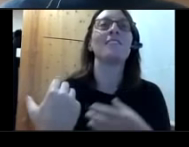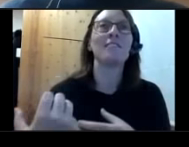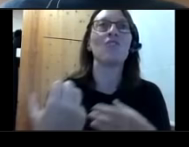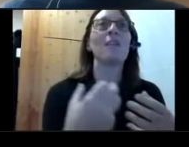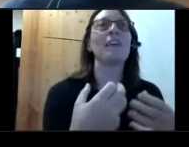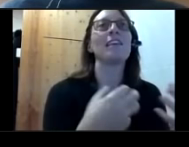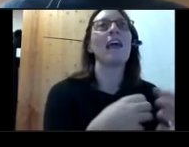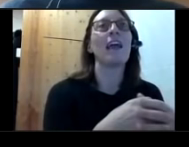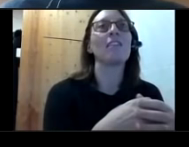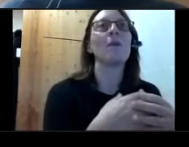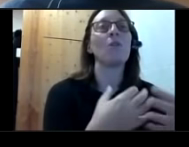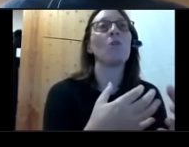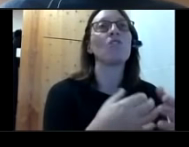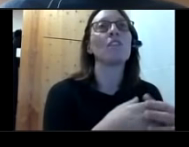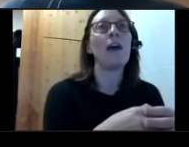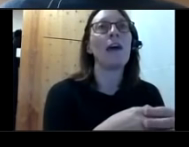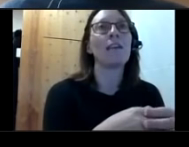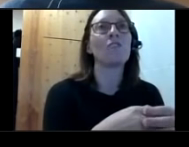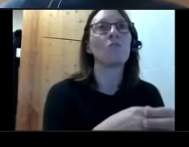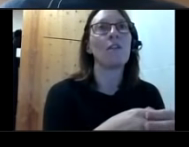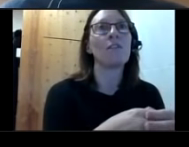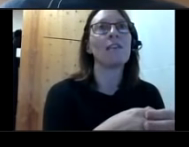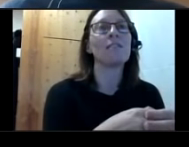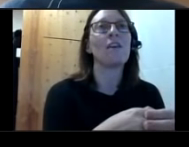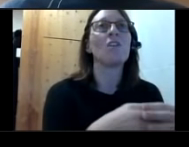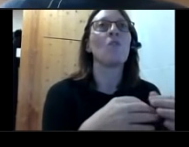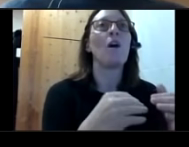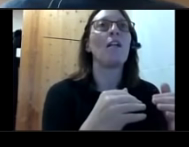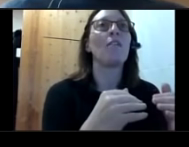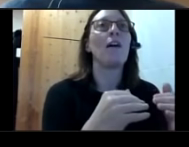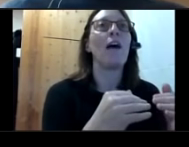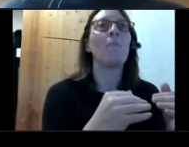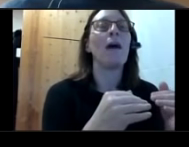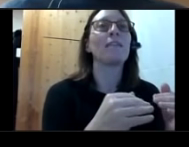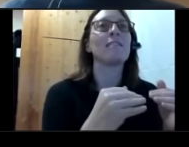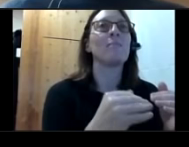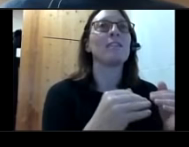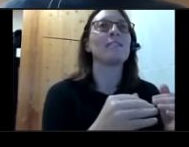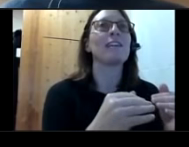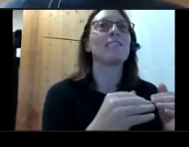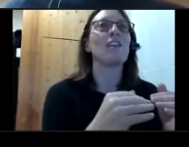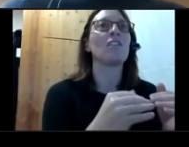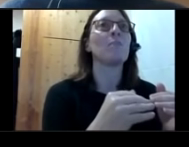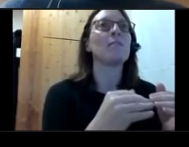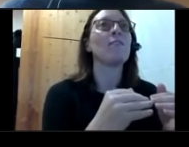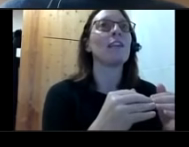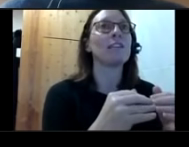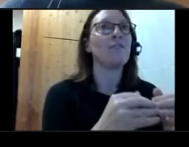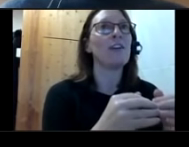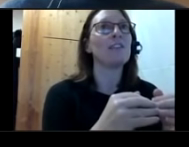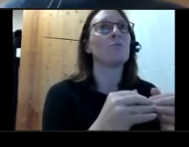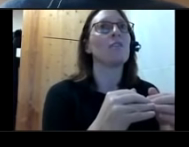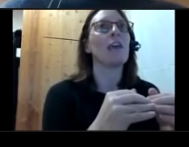be discriminating against people who are trying to access your services. So while accessibility standards aren't